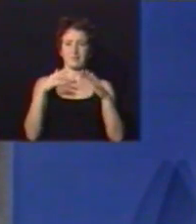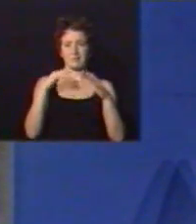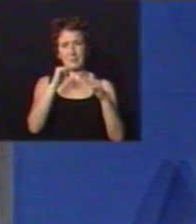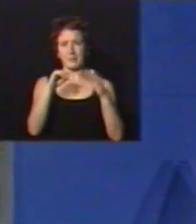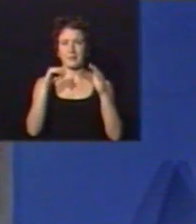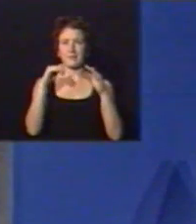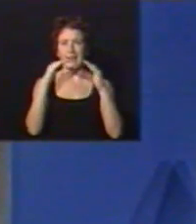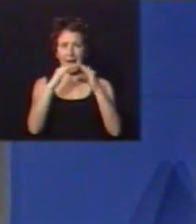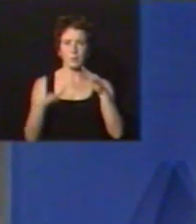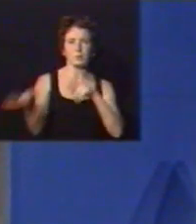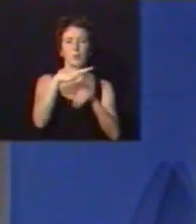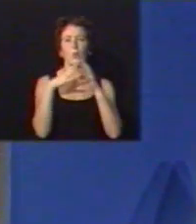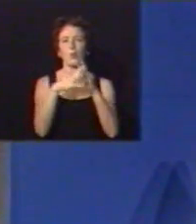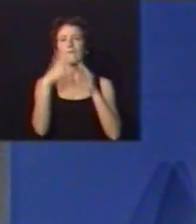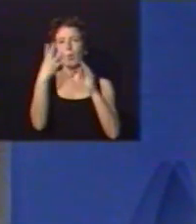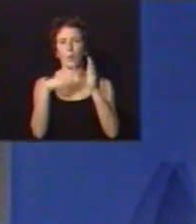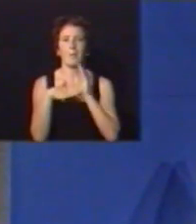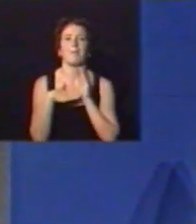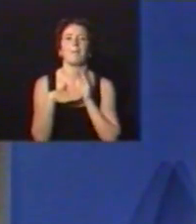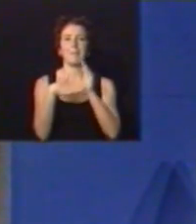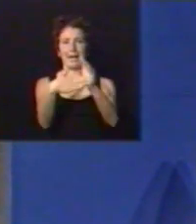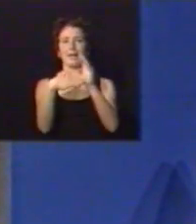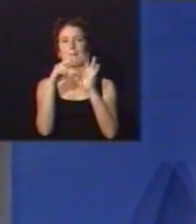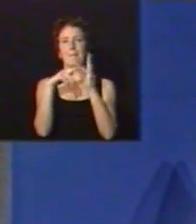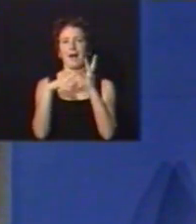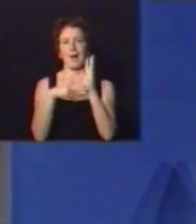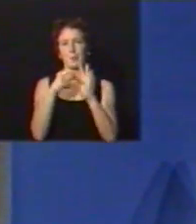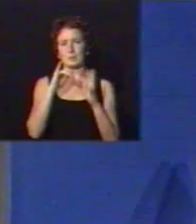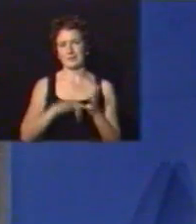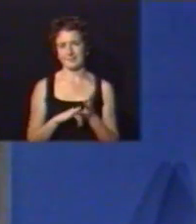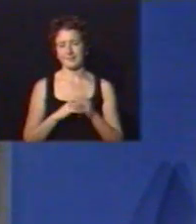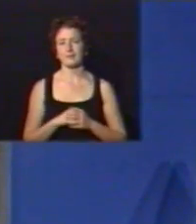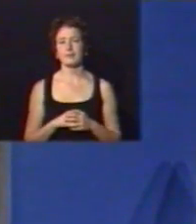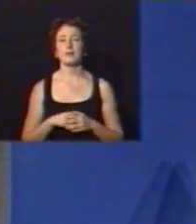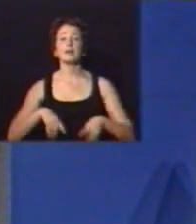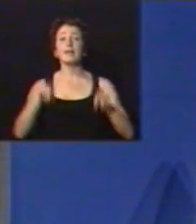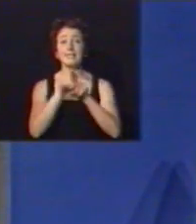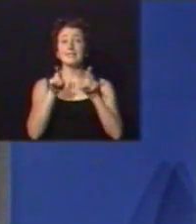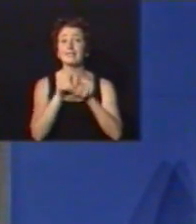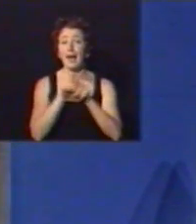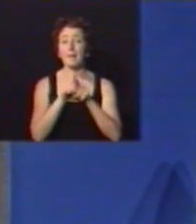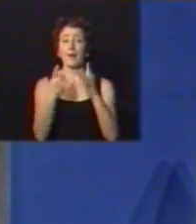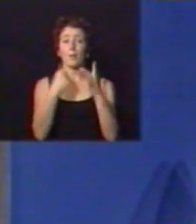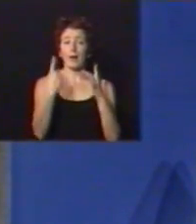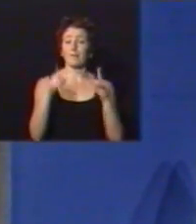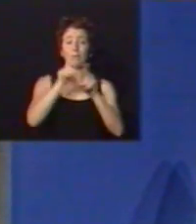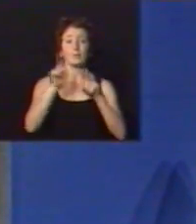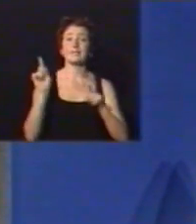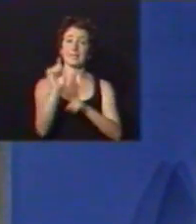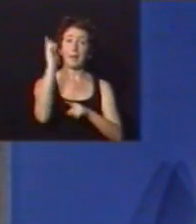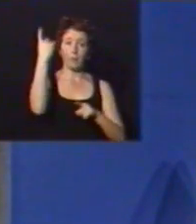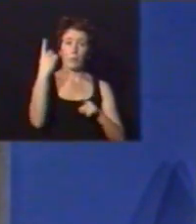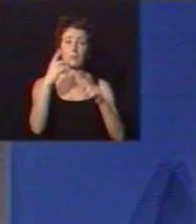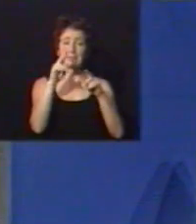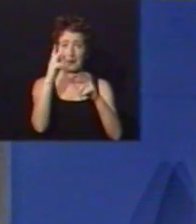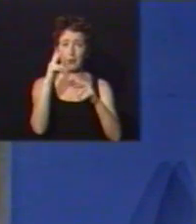worth £4 million. And on the same note, the first couple have been married in a London registry